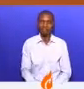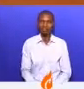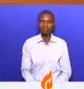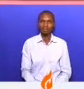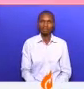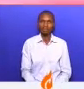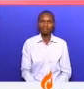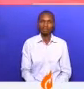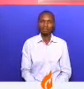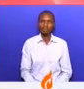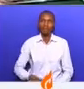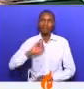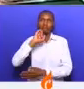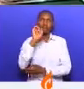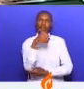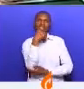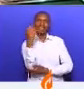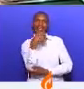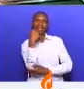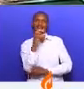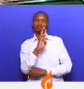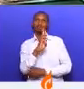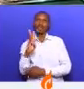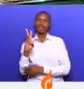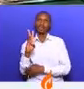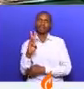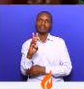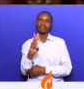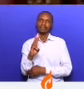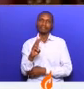No. Mumias West, Johnson Naika.